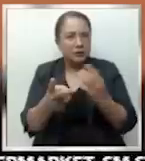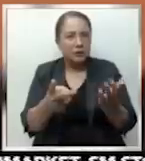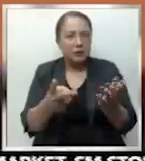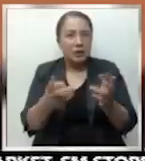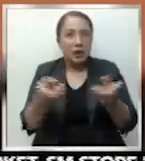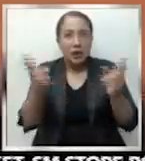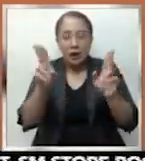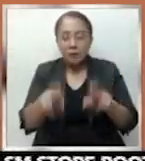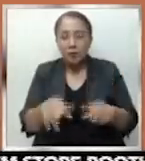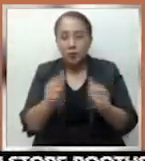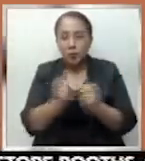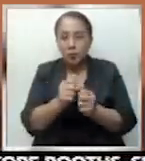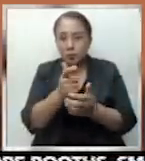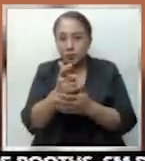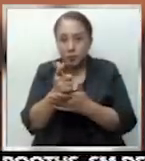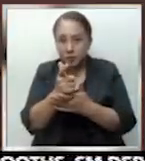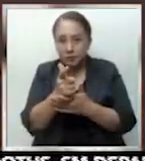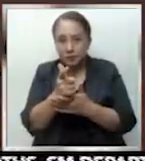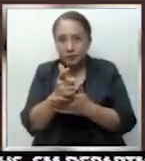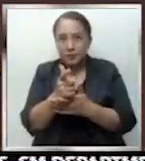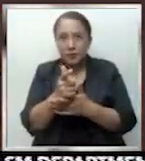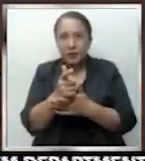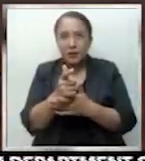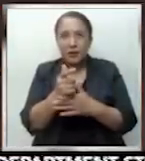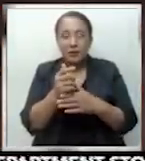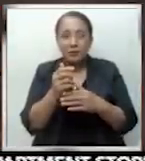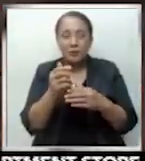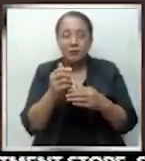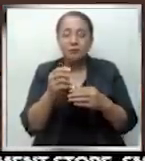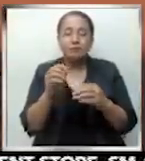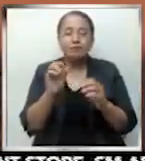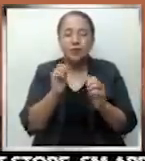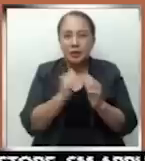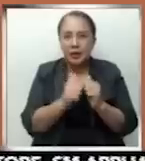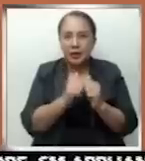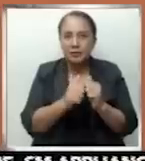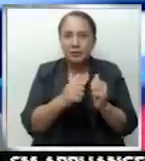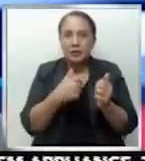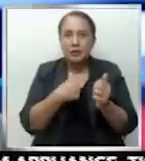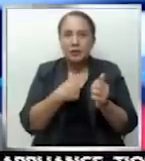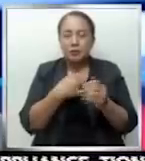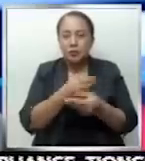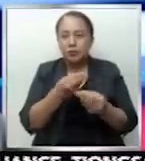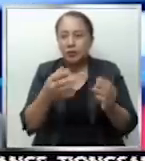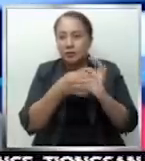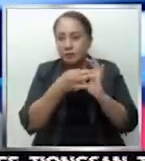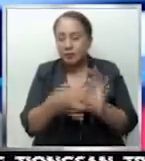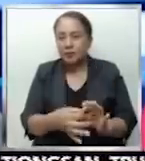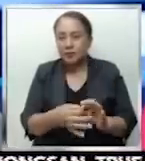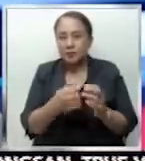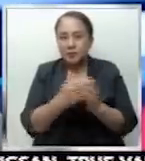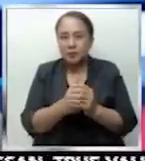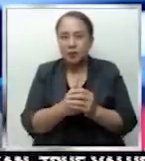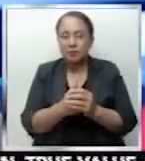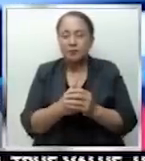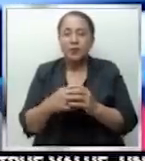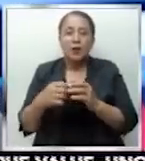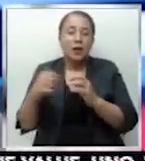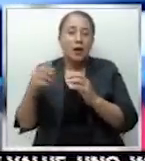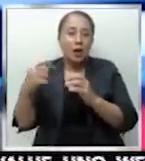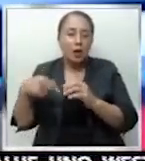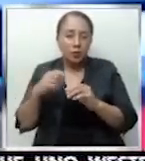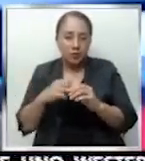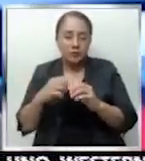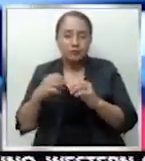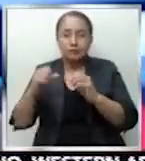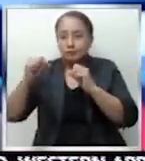the laser is one that would invoke or provide the basis to invoke the Mutual Defense Treaty. Mm-hmm. So